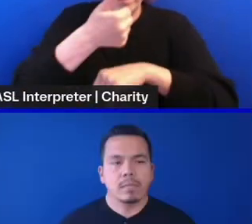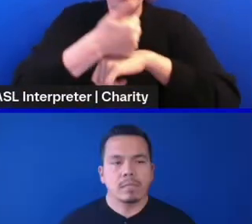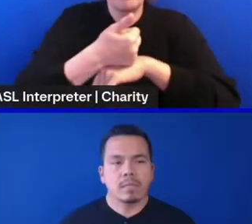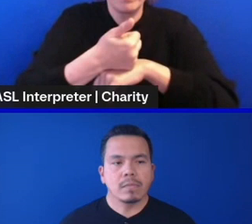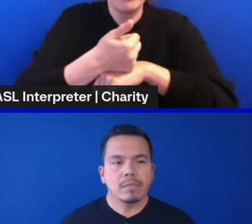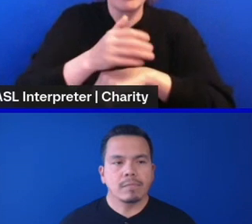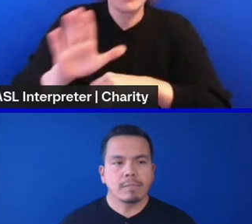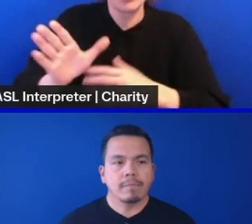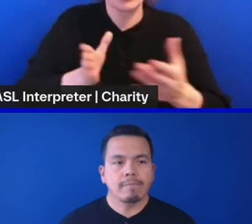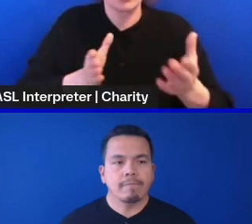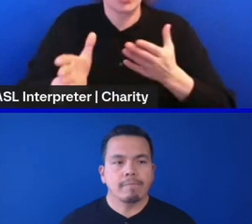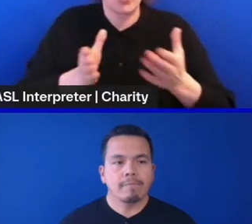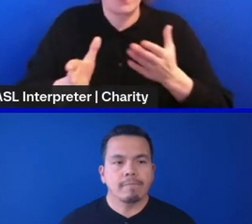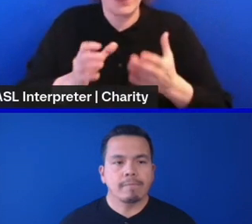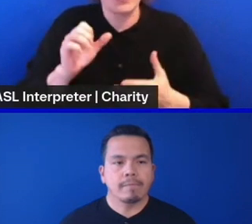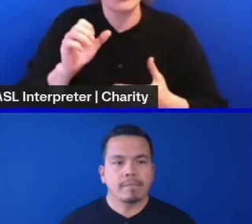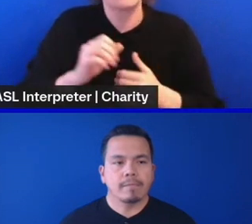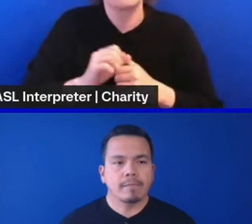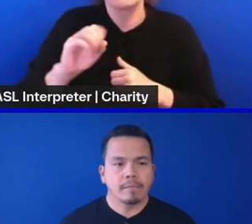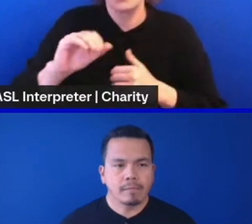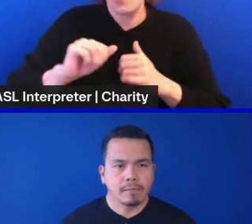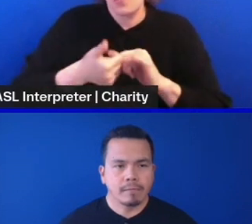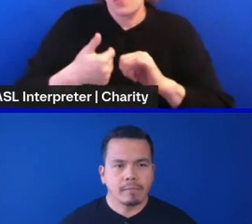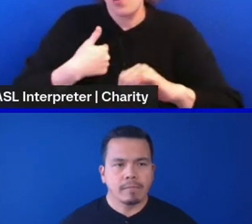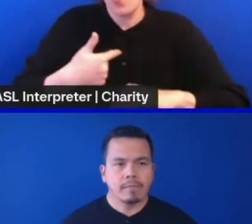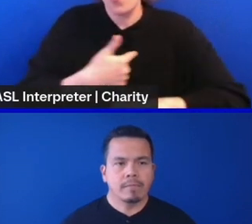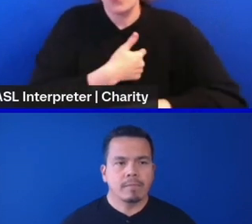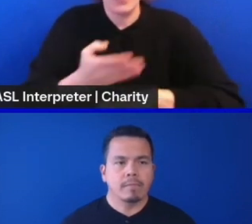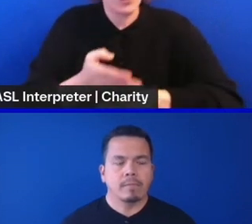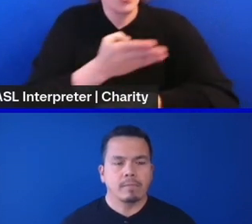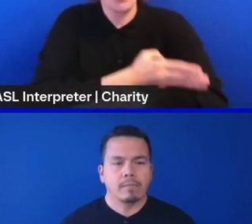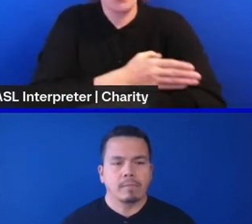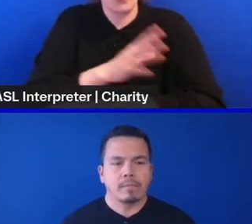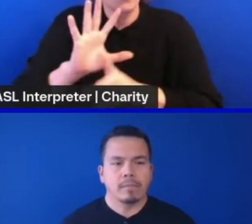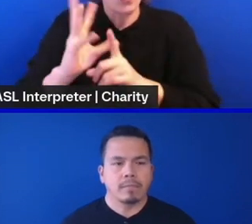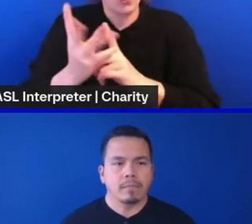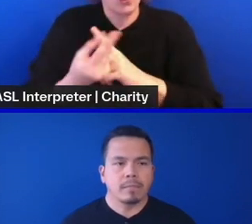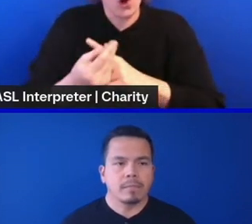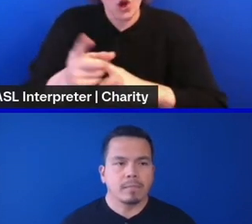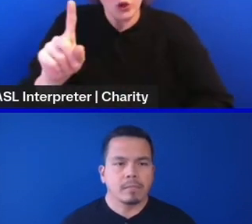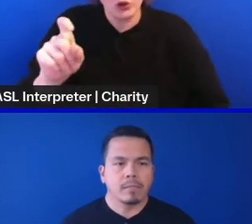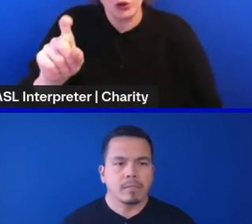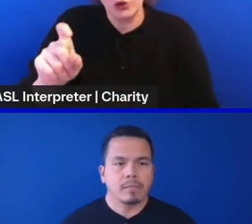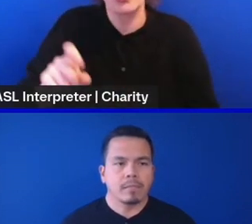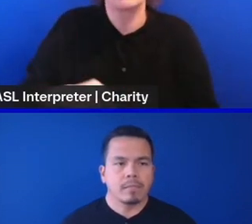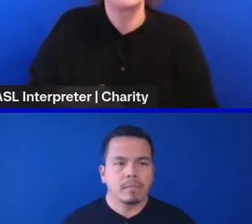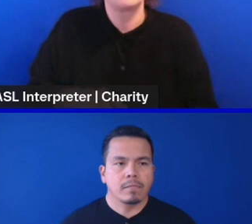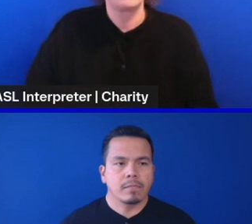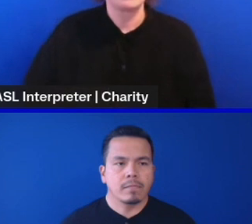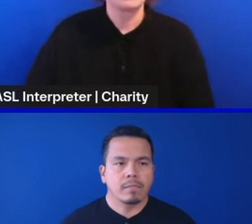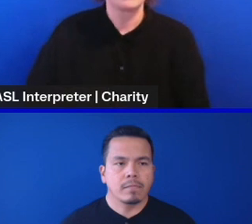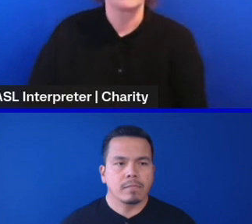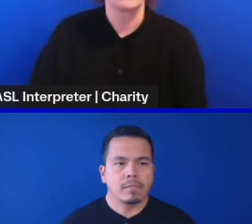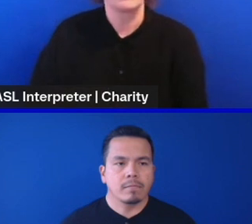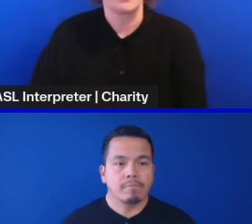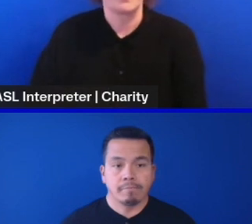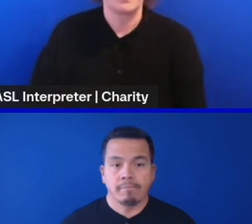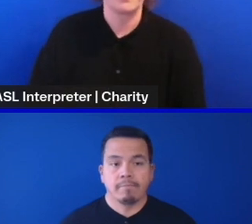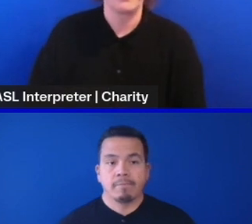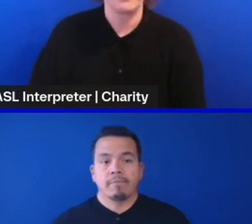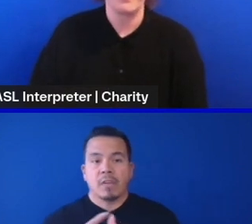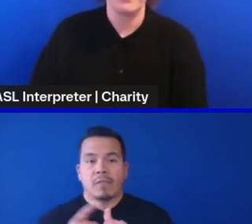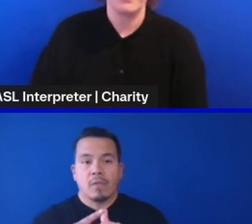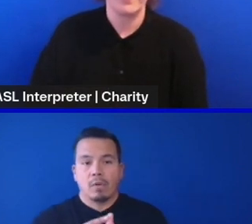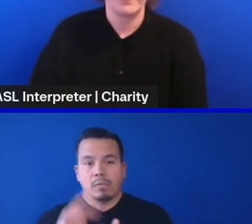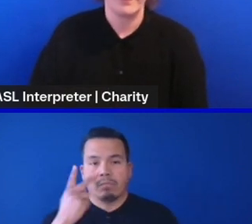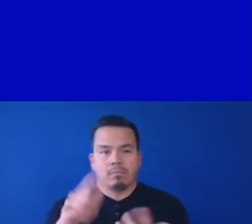So how does Hashistack improve culture? Well, first, it's going to lower the cost of deployment, because the